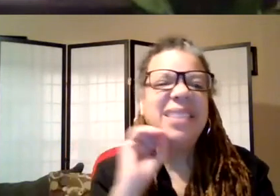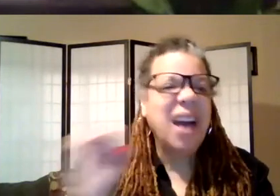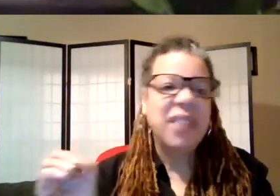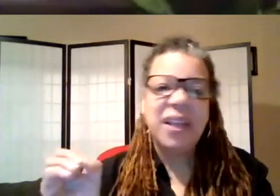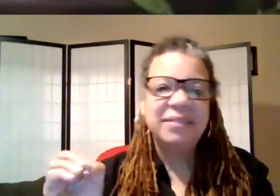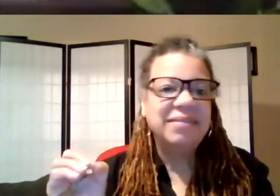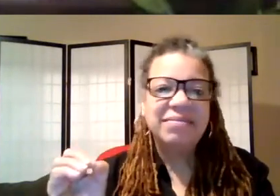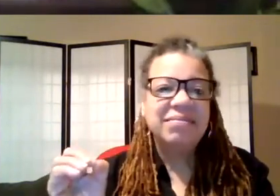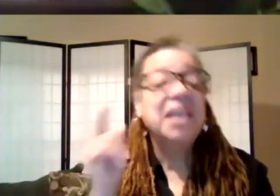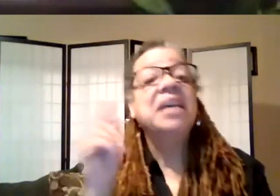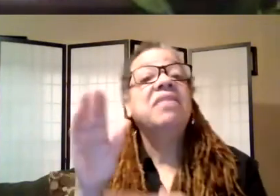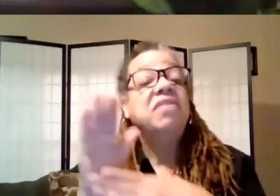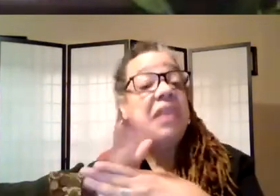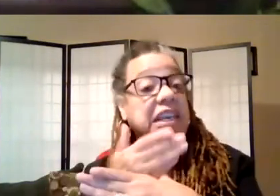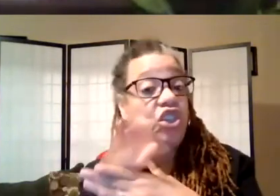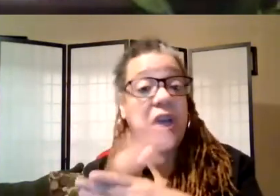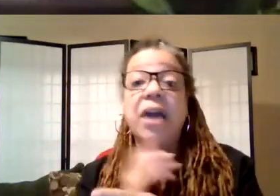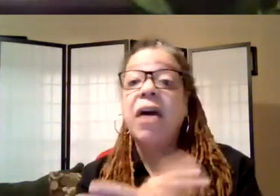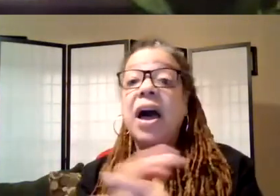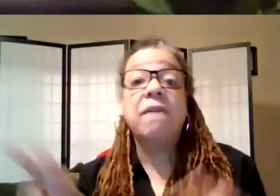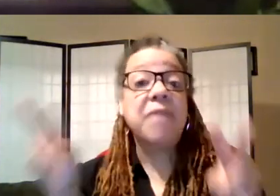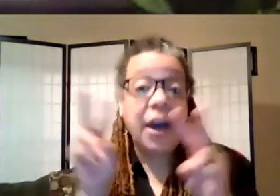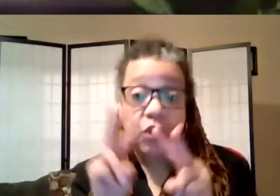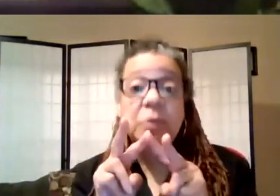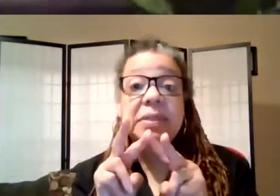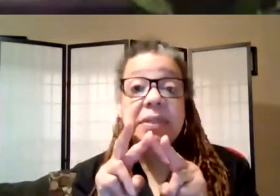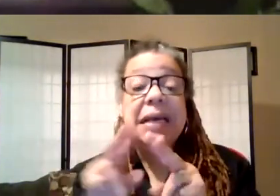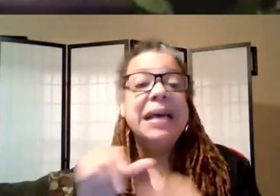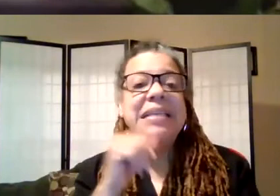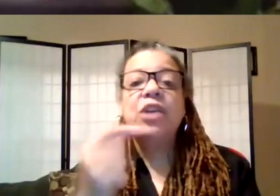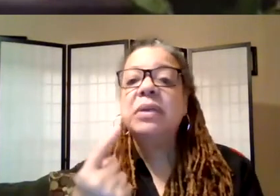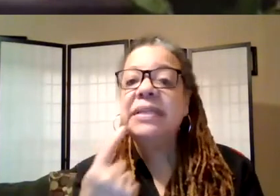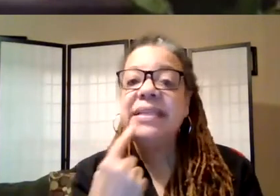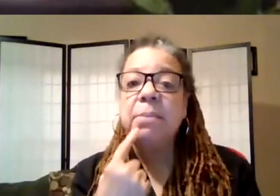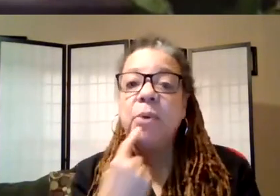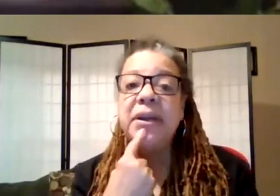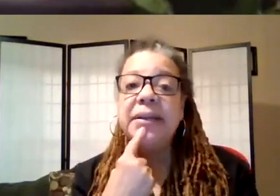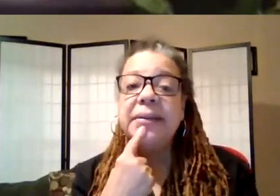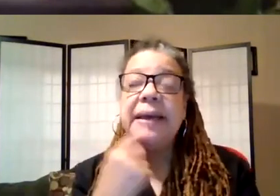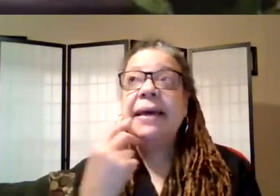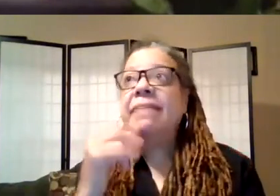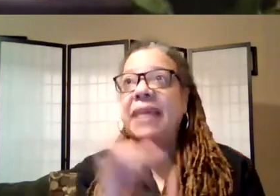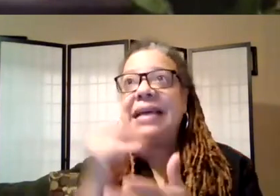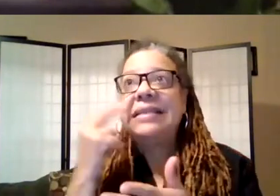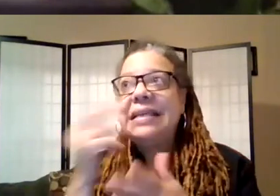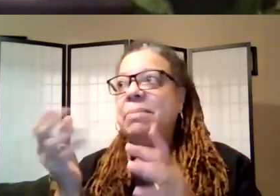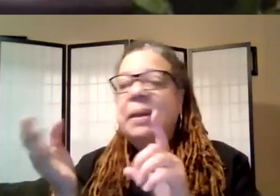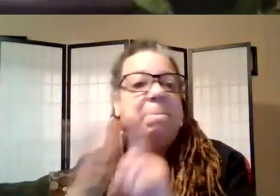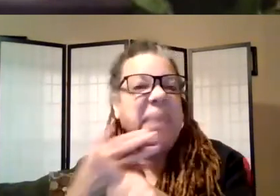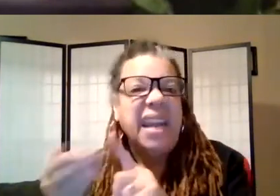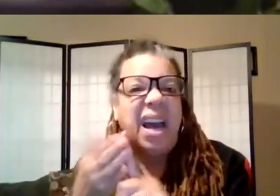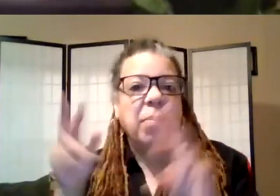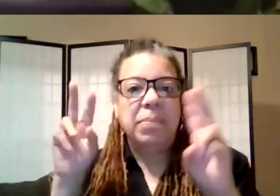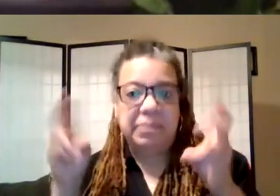they share our values. And it is a little disappointing that I see them being beaten up. I have beaten